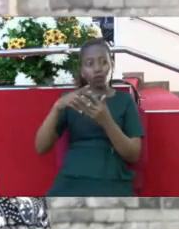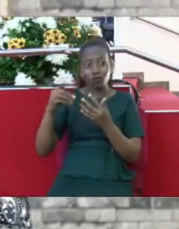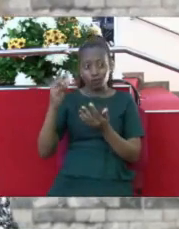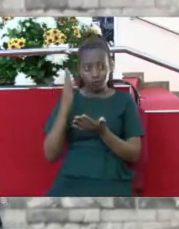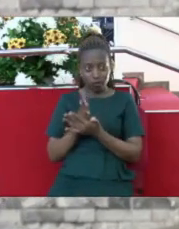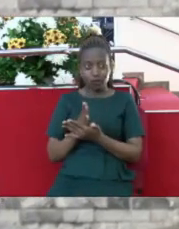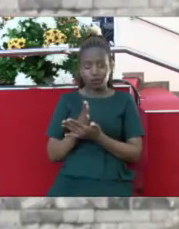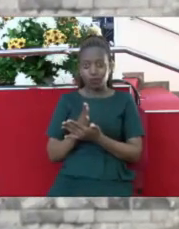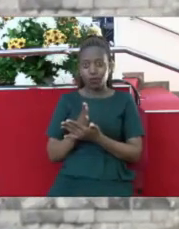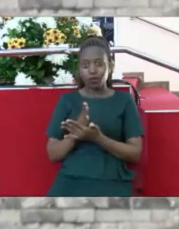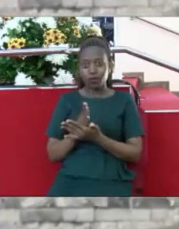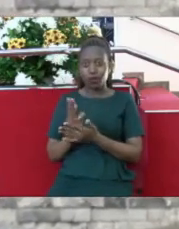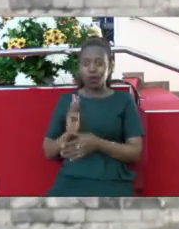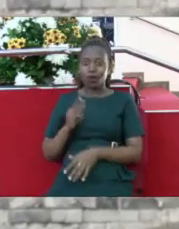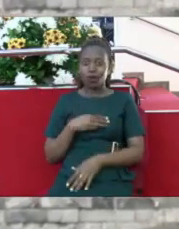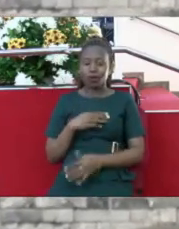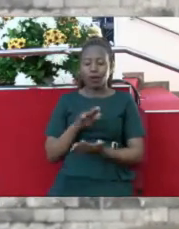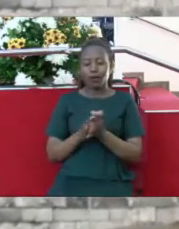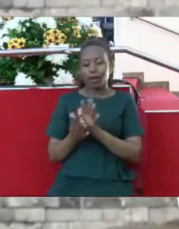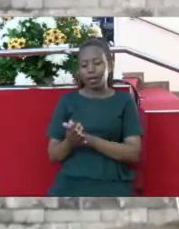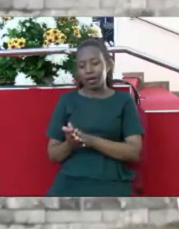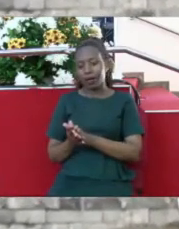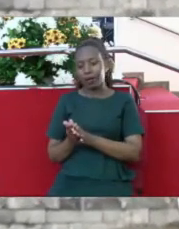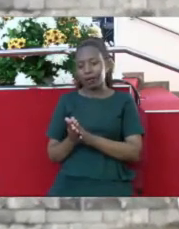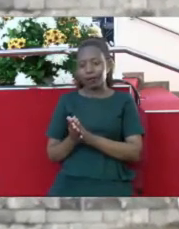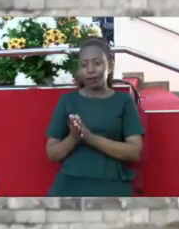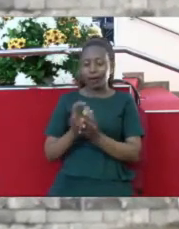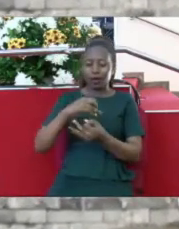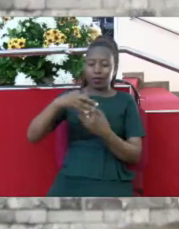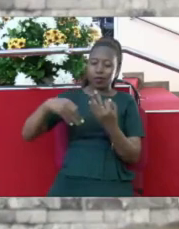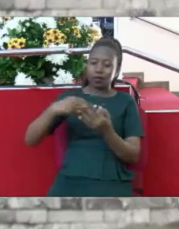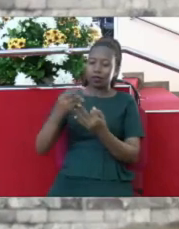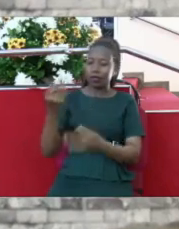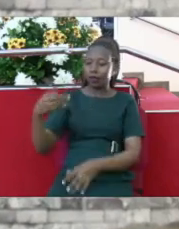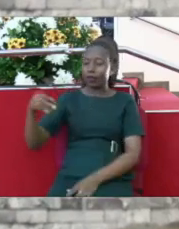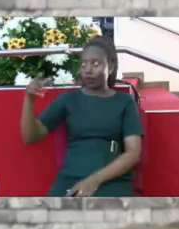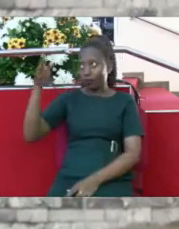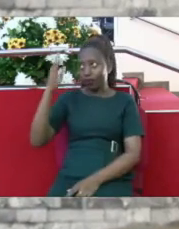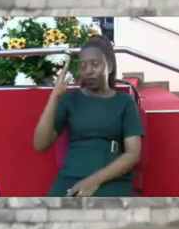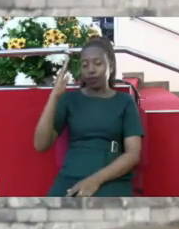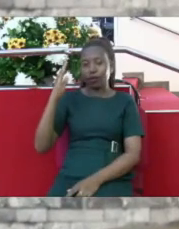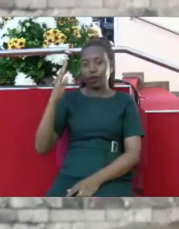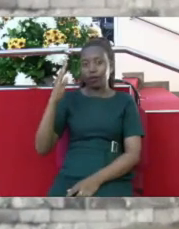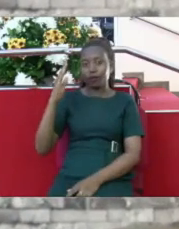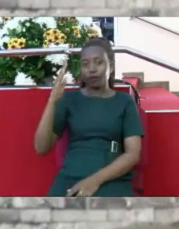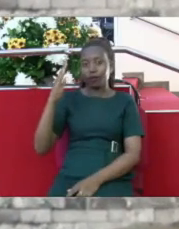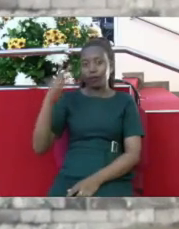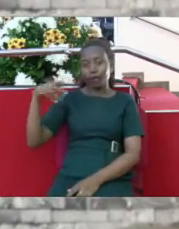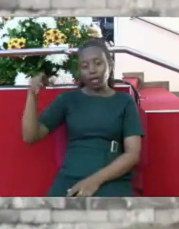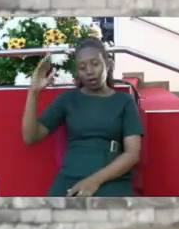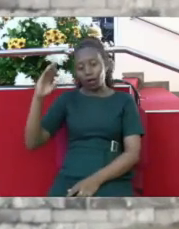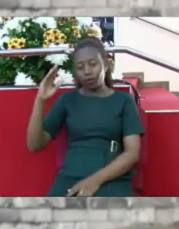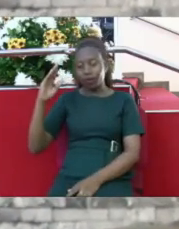wa Israeli. We become partakers of the things of God. Tunakuwa washiriki katika mambo ya Mungu. The Lord is Lord of all, and richly blesses